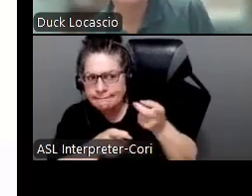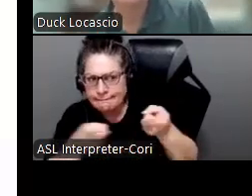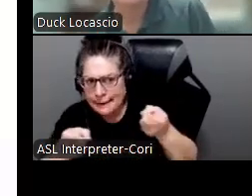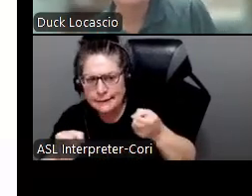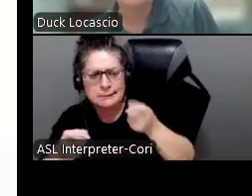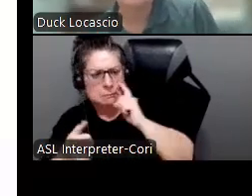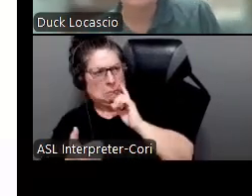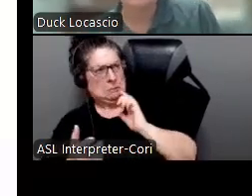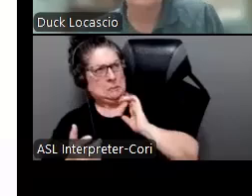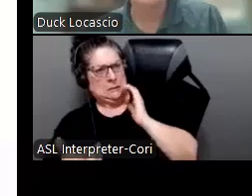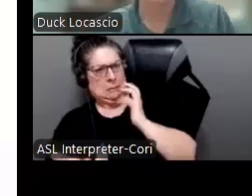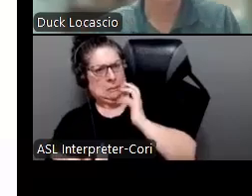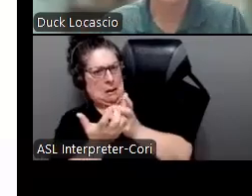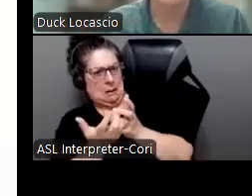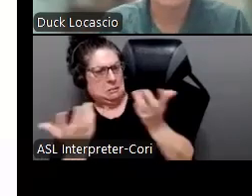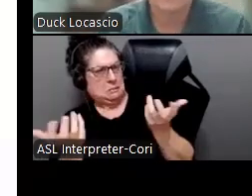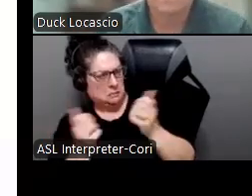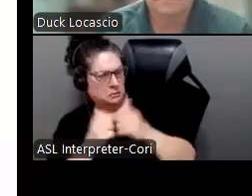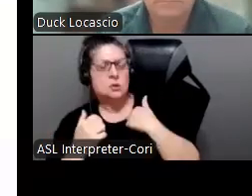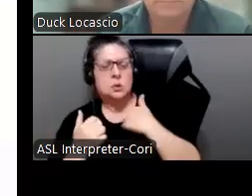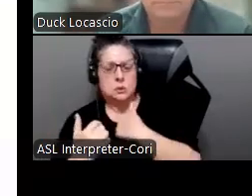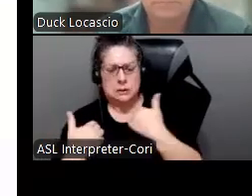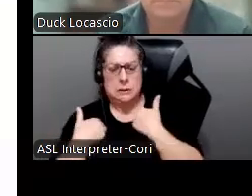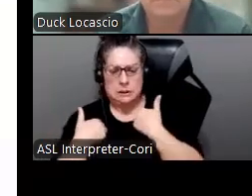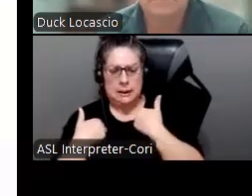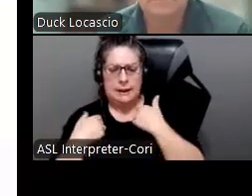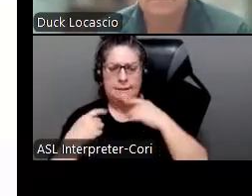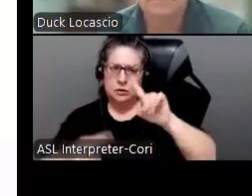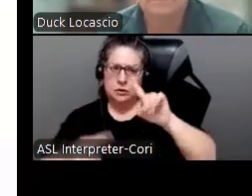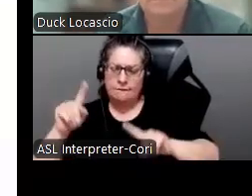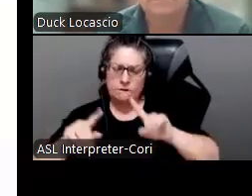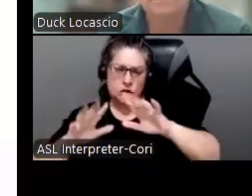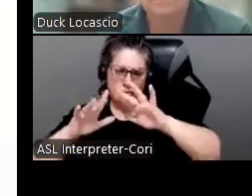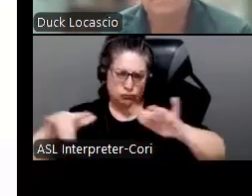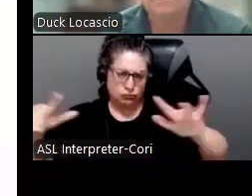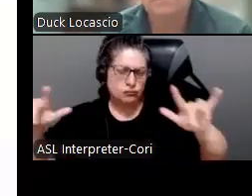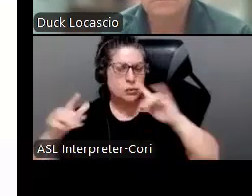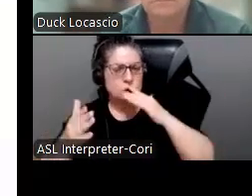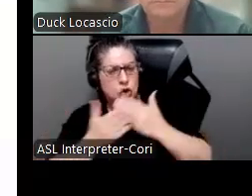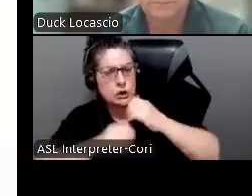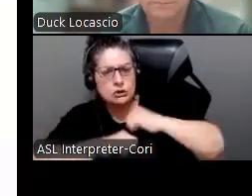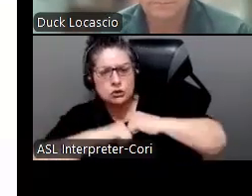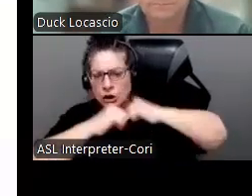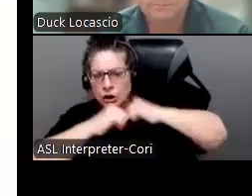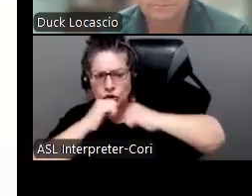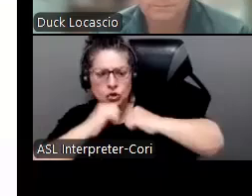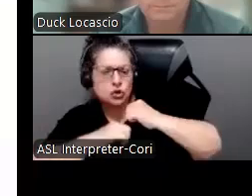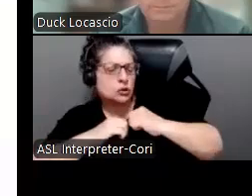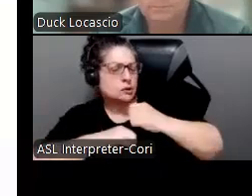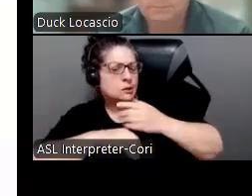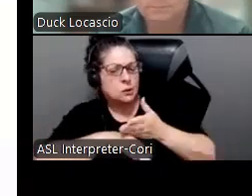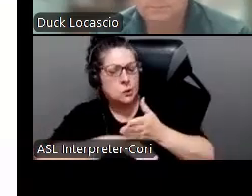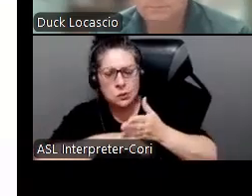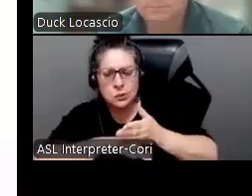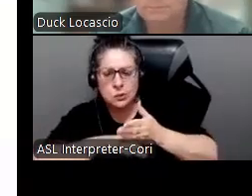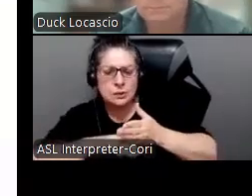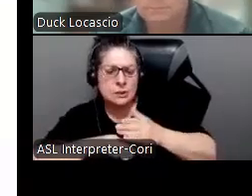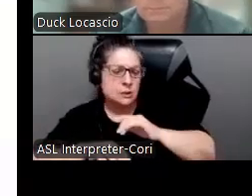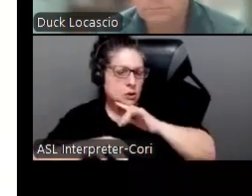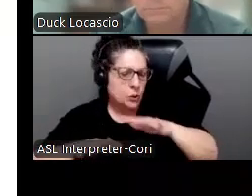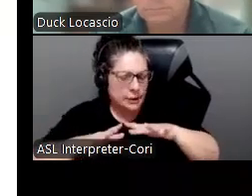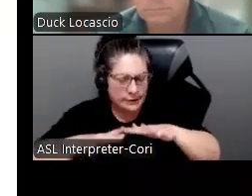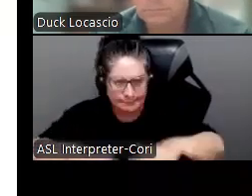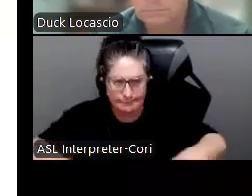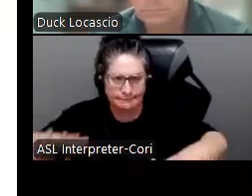And so having this diverse and ample structure and coarse woody debris and this understory